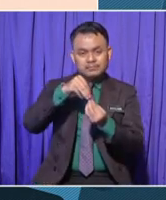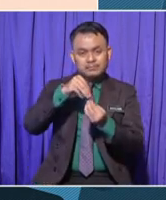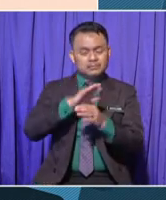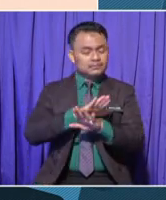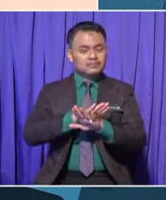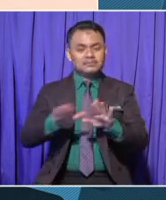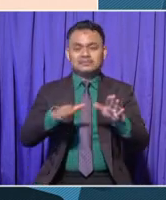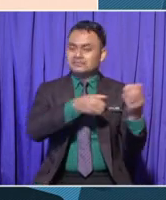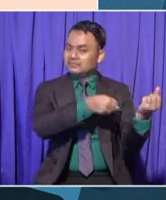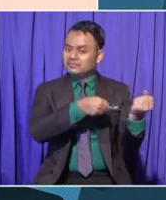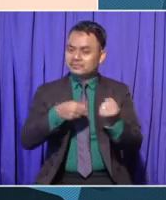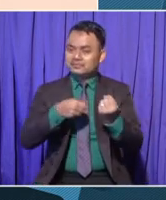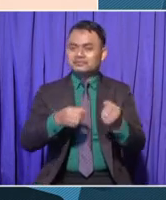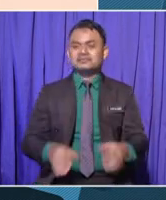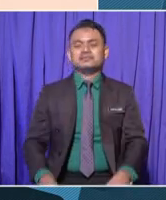does not attract.